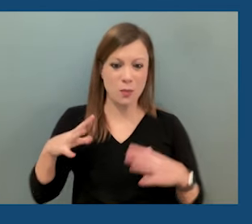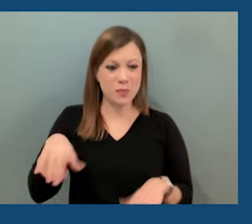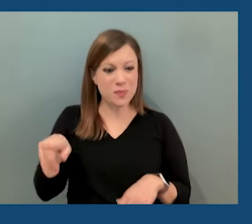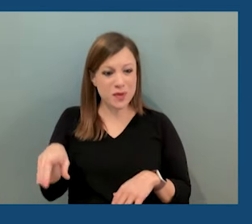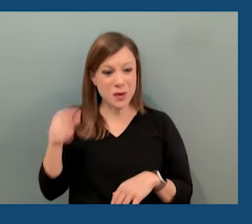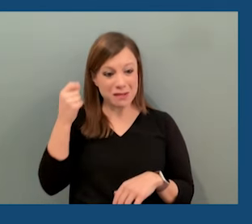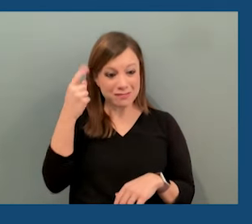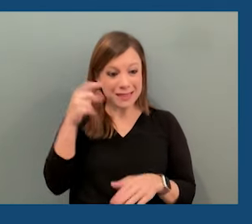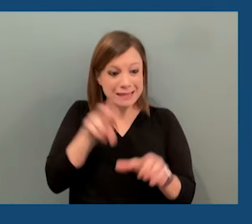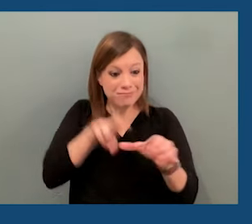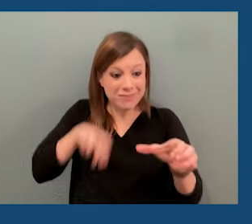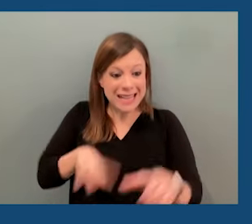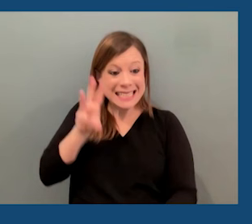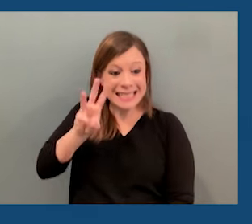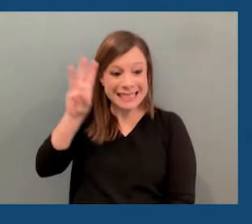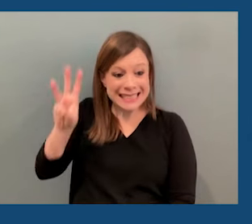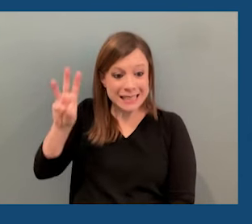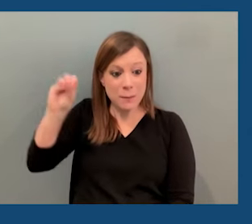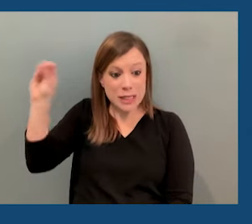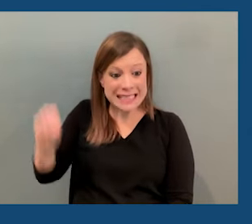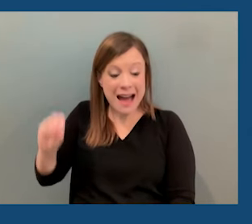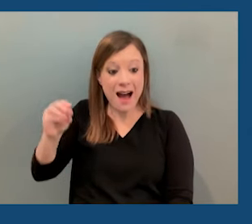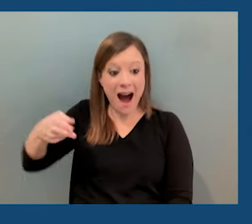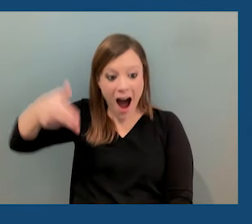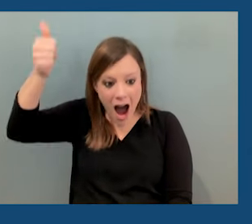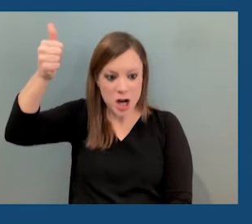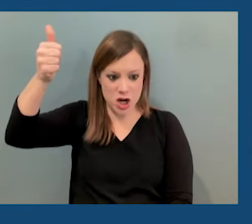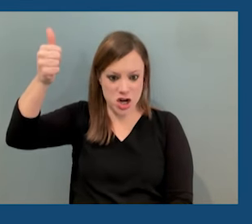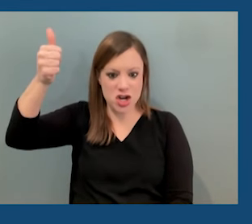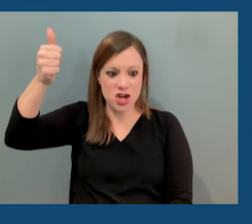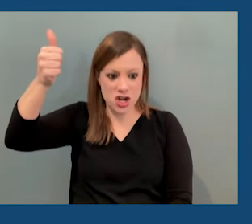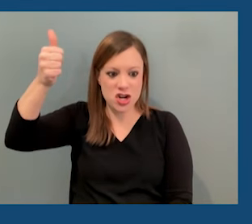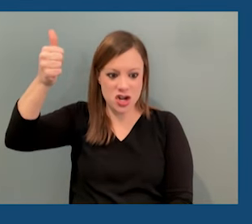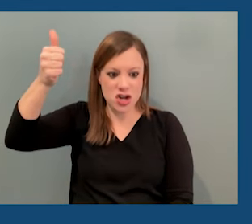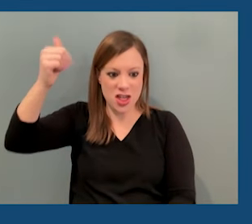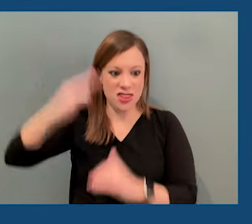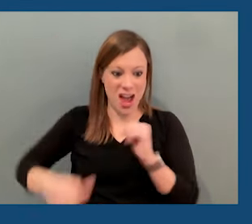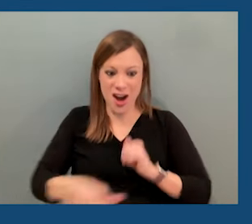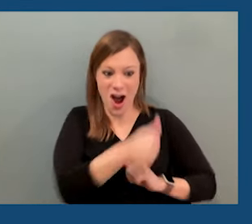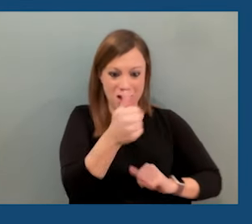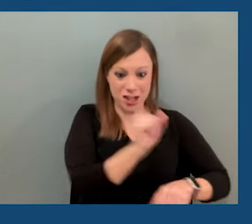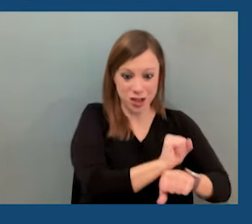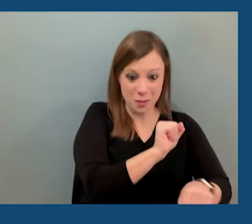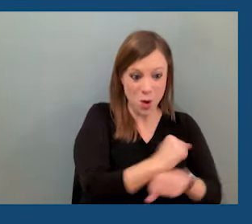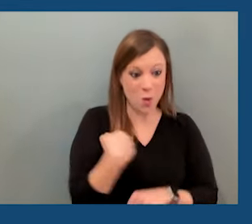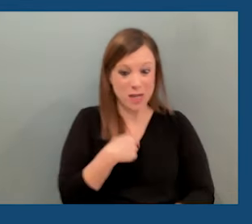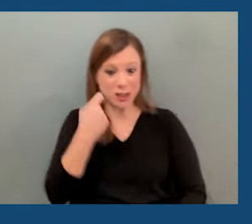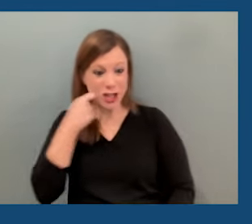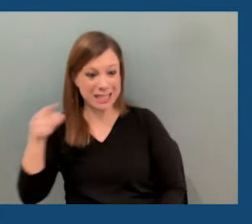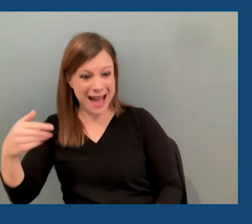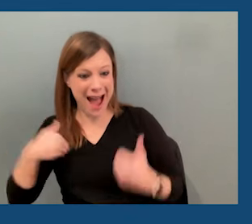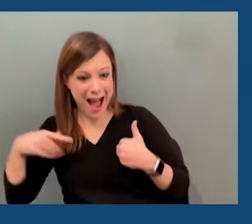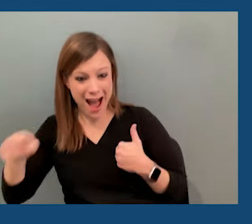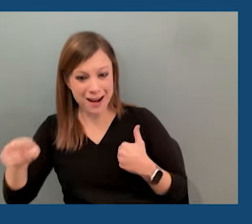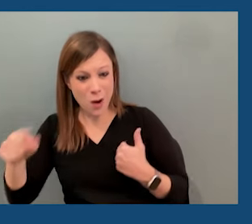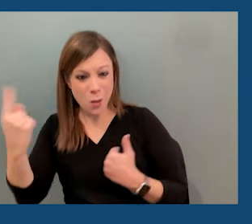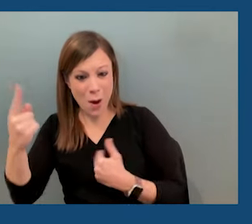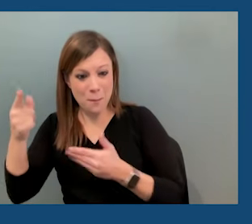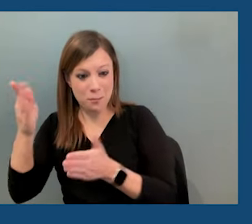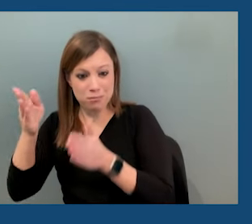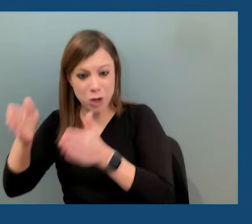than the average rest of the population. We just lost another individual on Long Island this past week. I'm